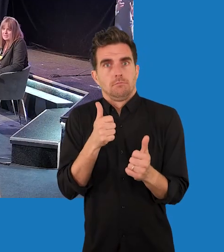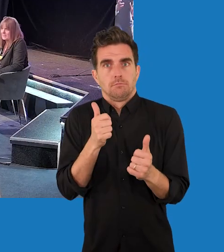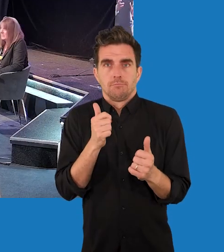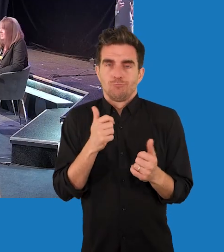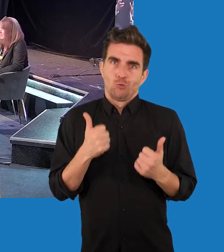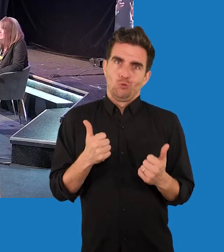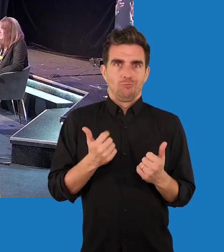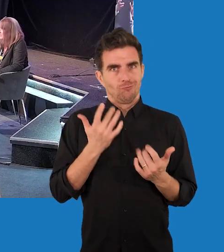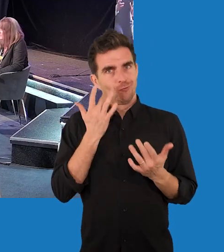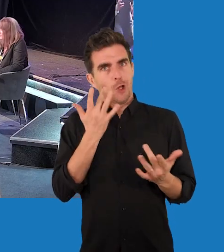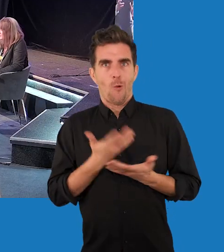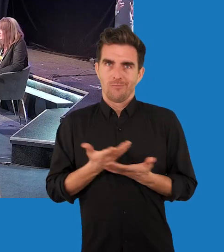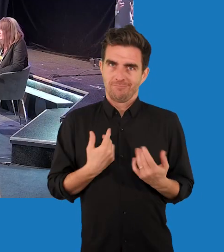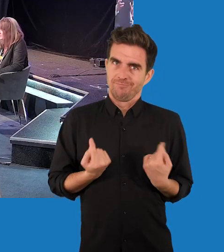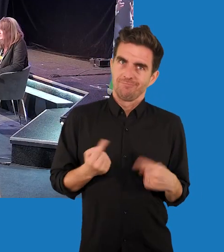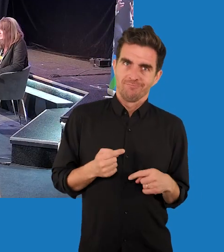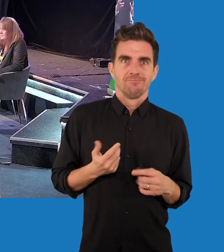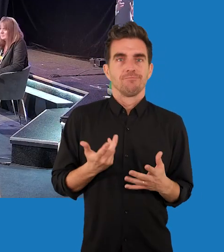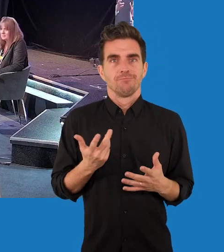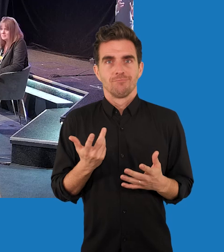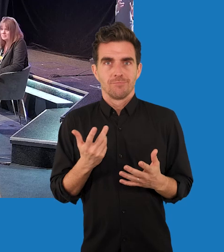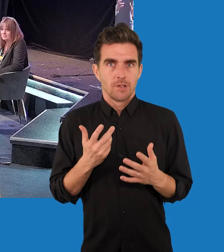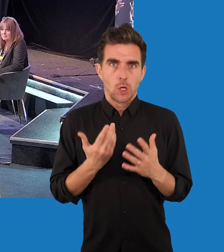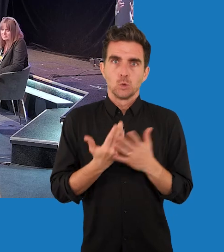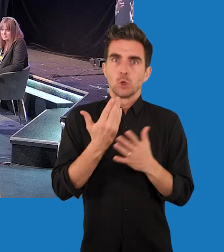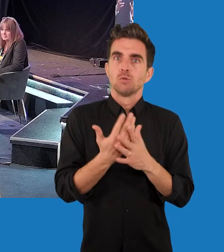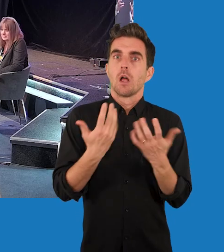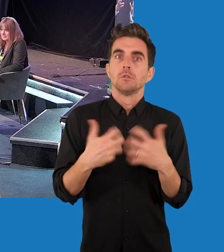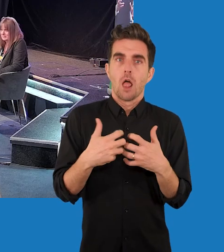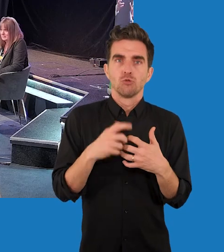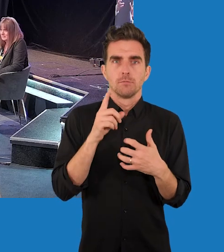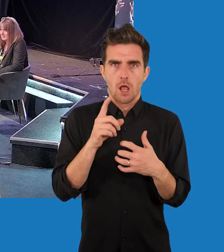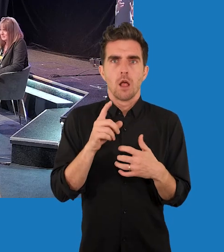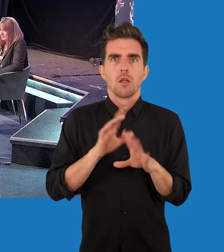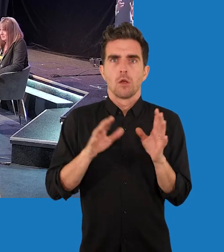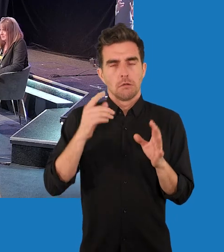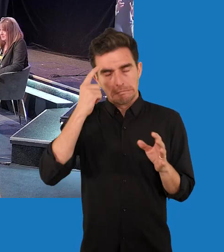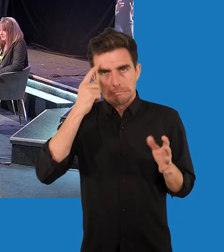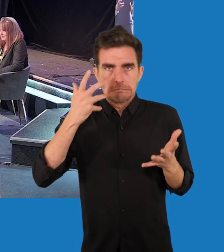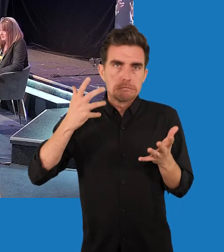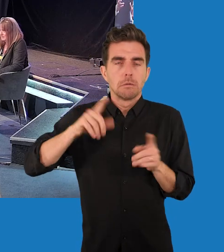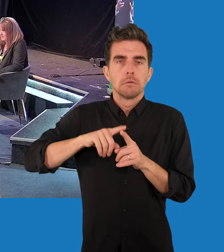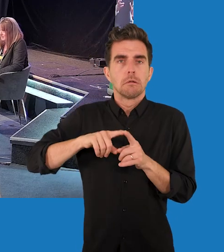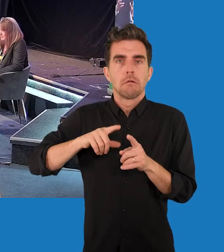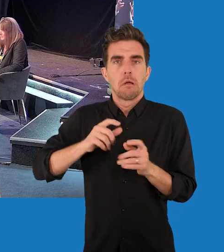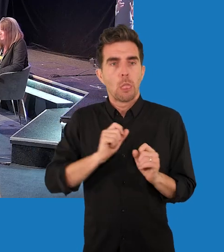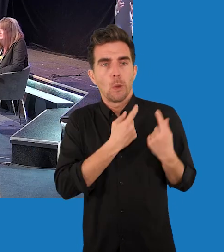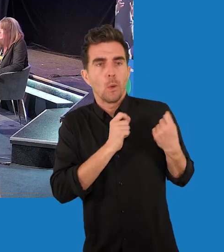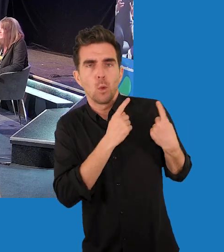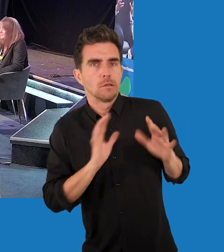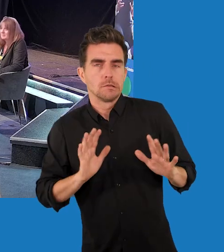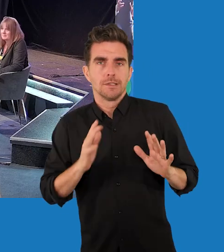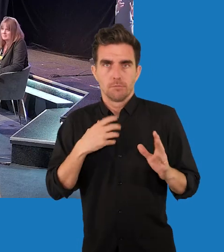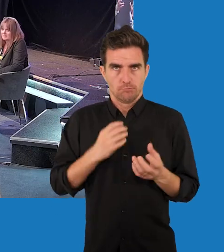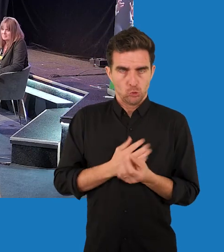good. Again, it's a good demonstration of how we are adopting and rolling out new technology, but again, not losing